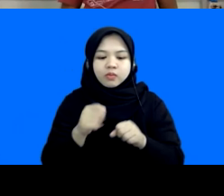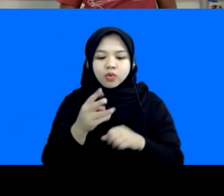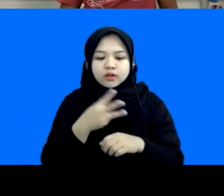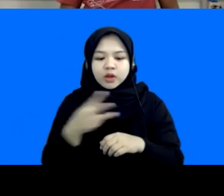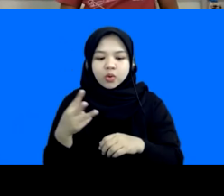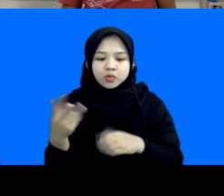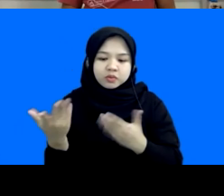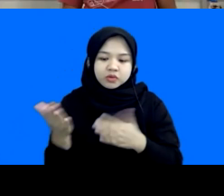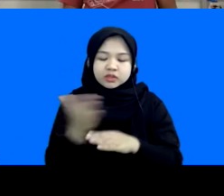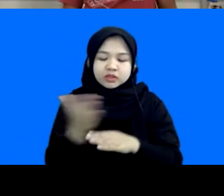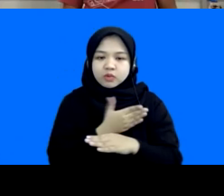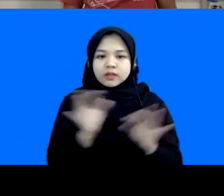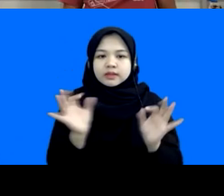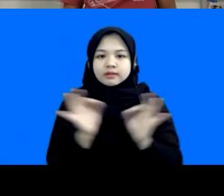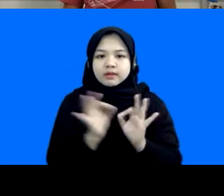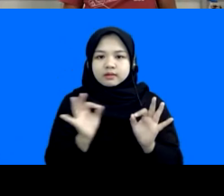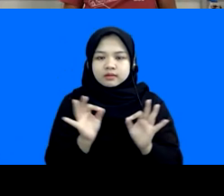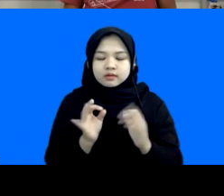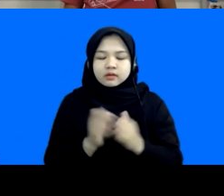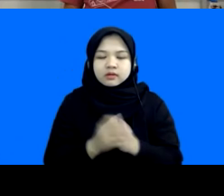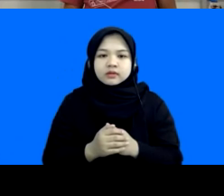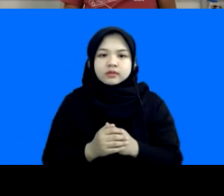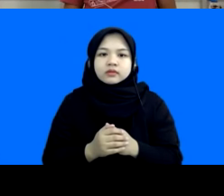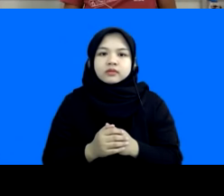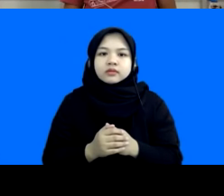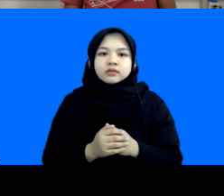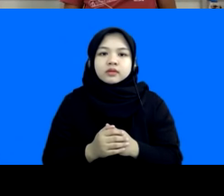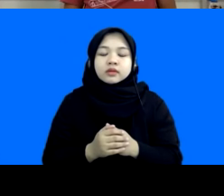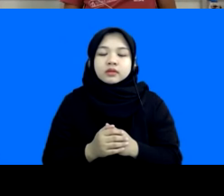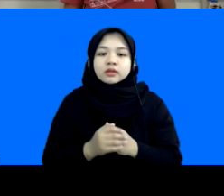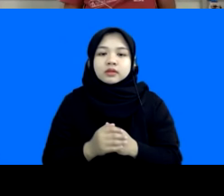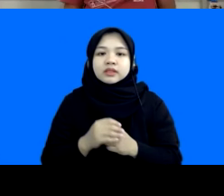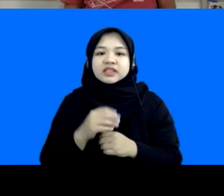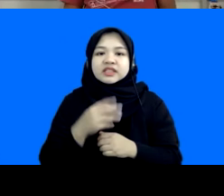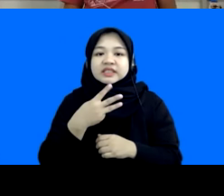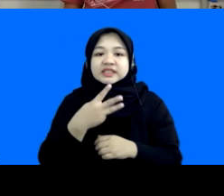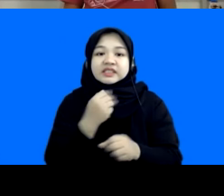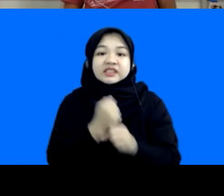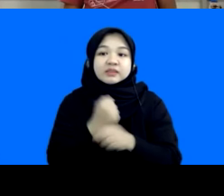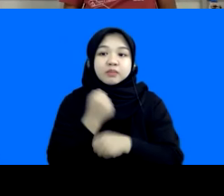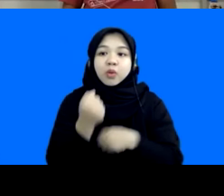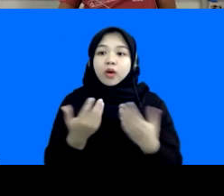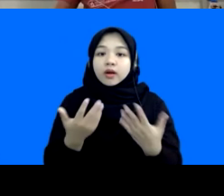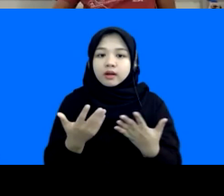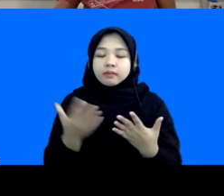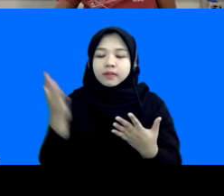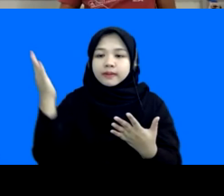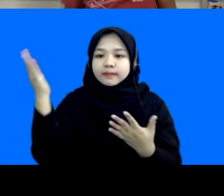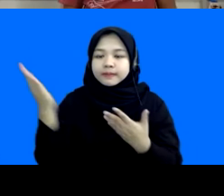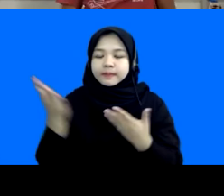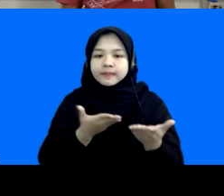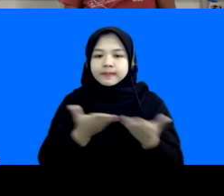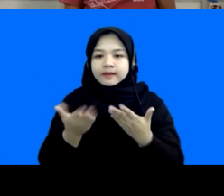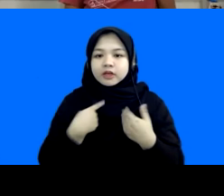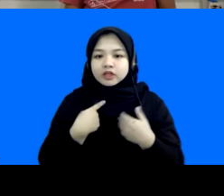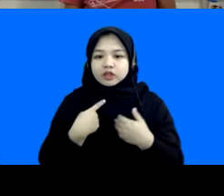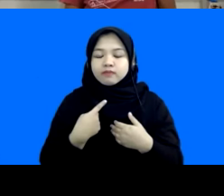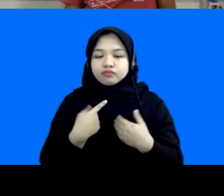So what is engineering good doing about it? These are the three services that we have. They are targeted at the